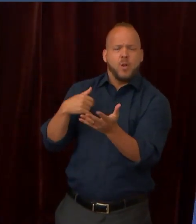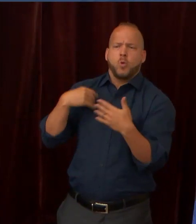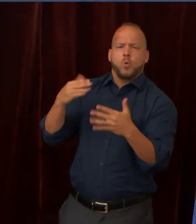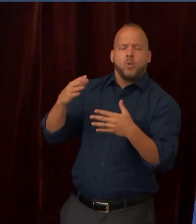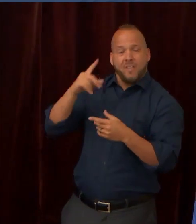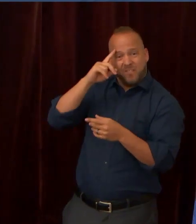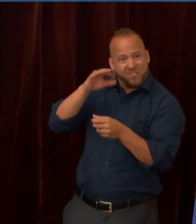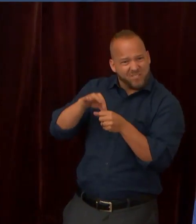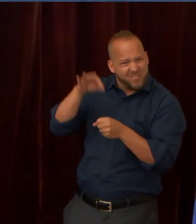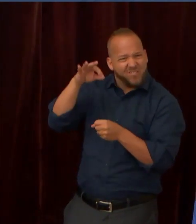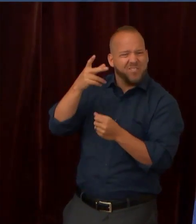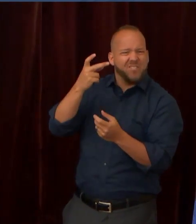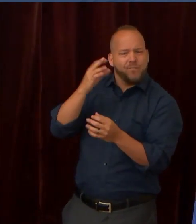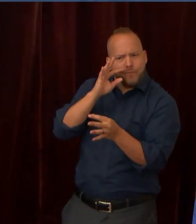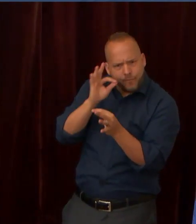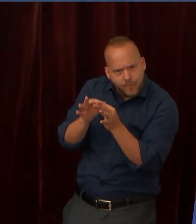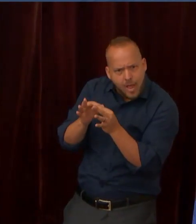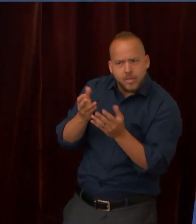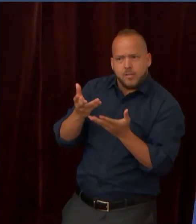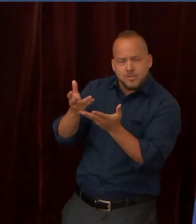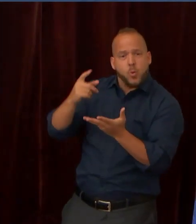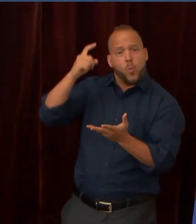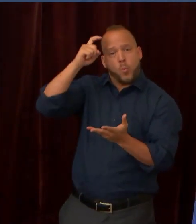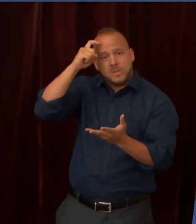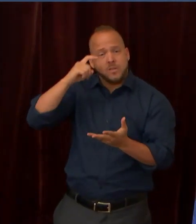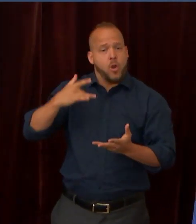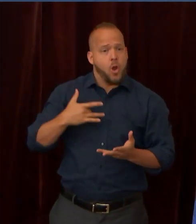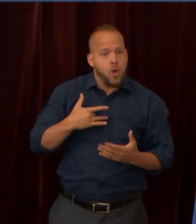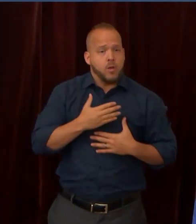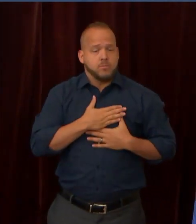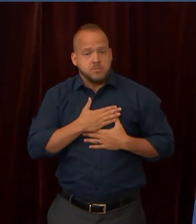very much. Thank you, Aniela. Yosef.